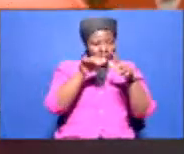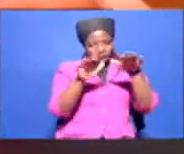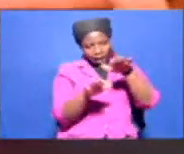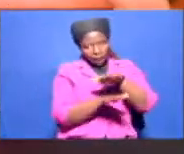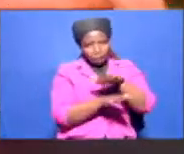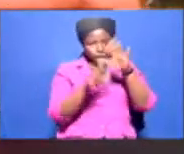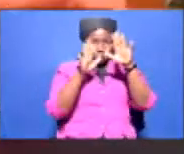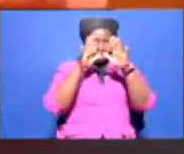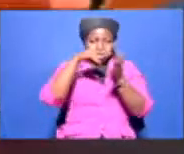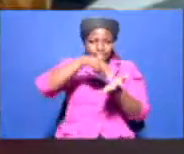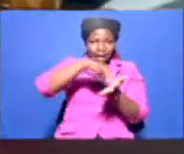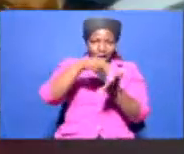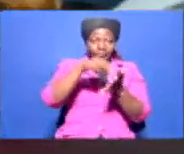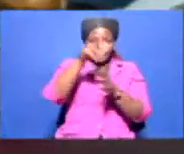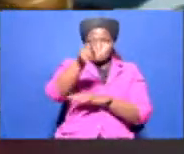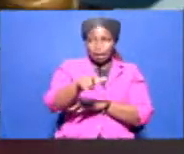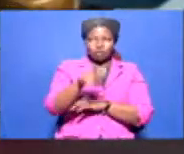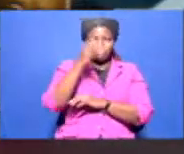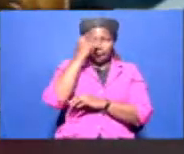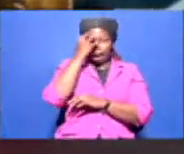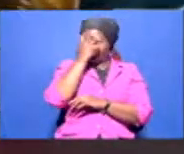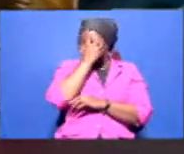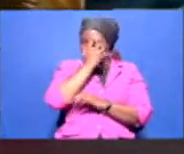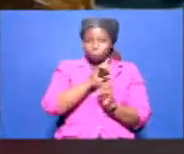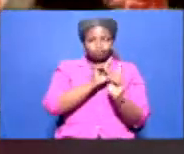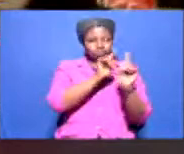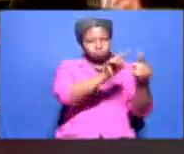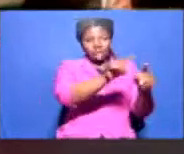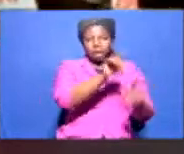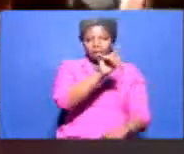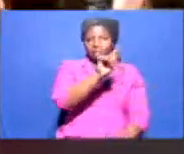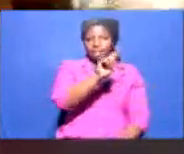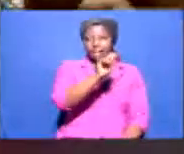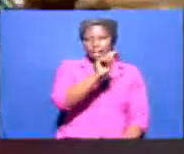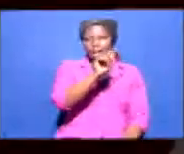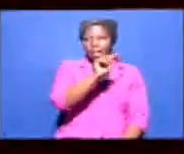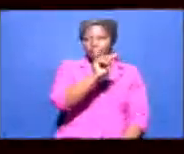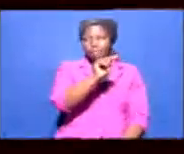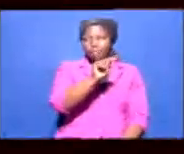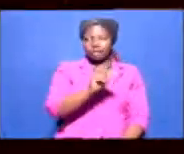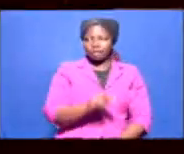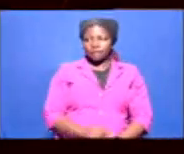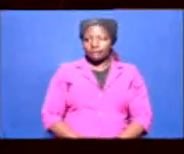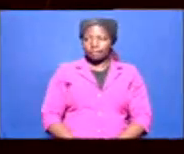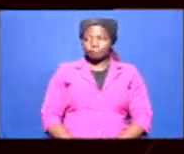mate Martha Karua pitches tent in Tharaka Nithi.